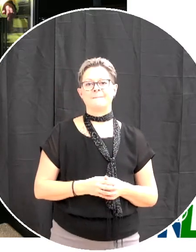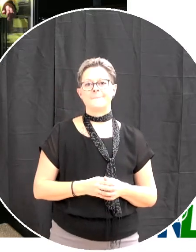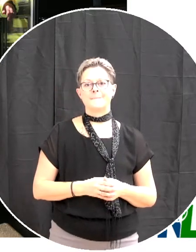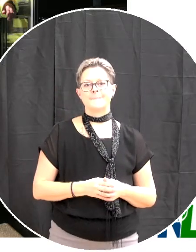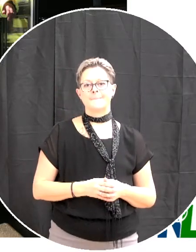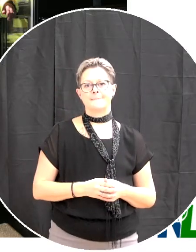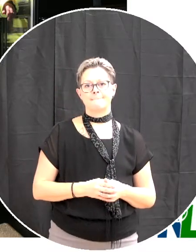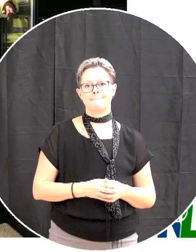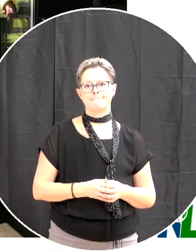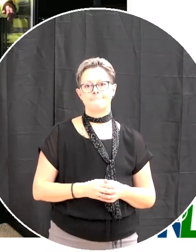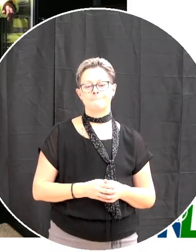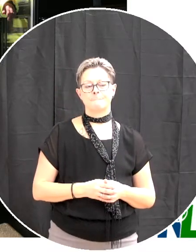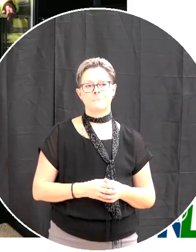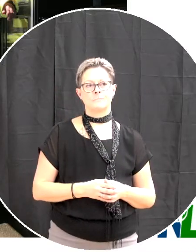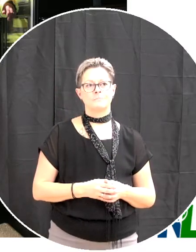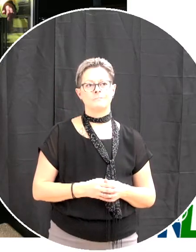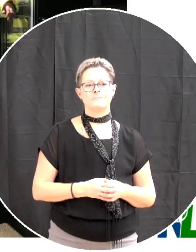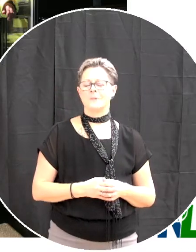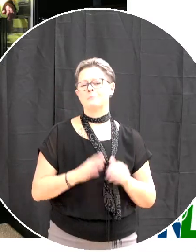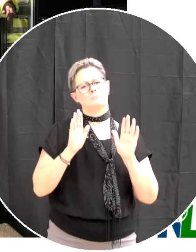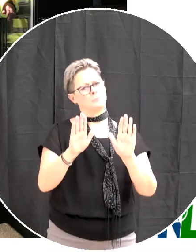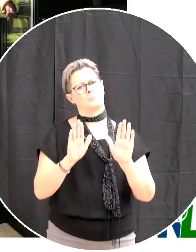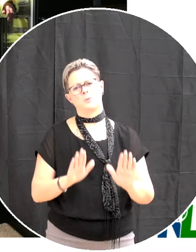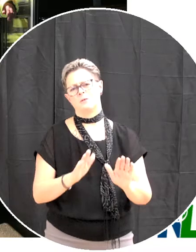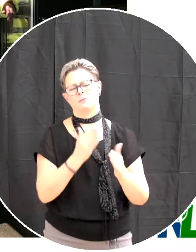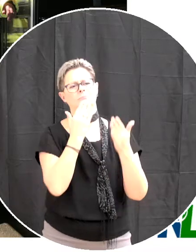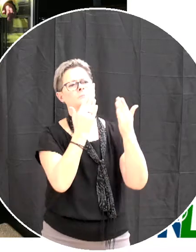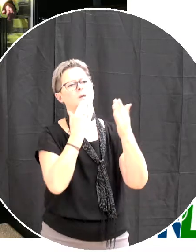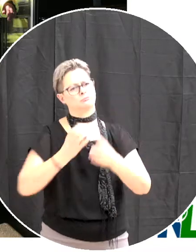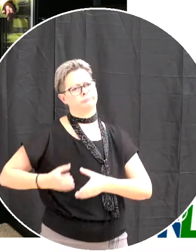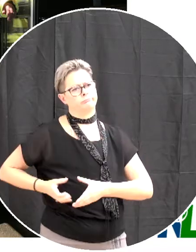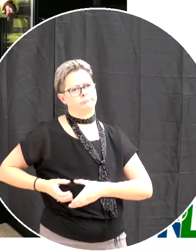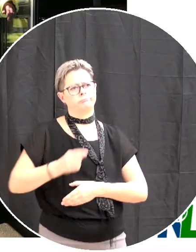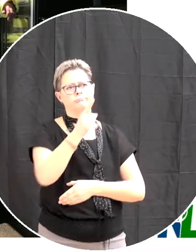Okay, so it was great for her to do that for us.